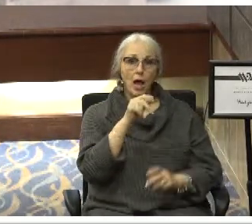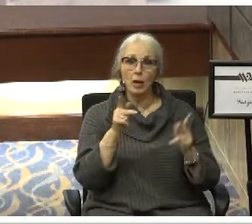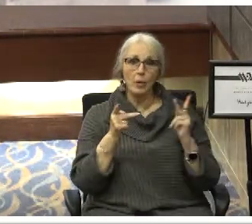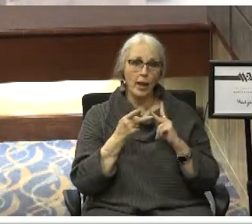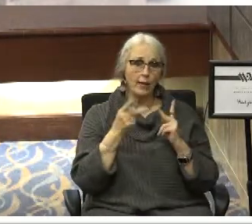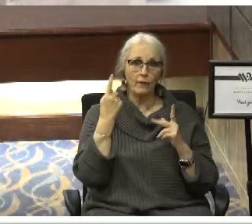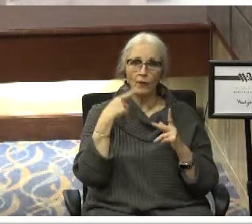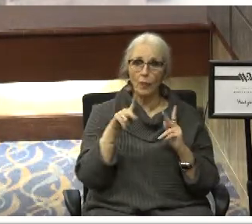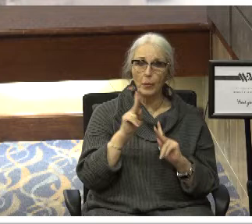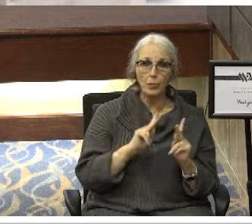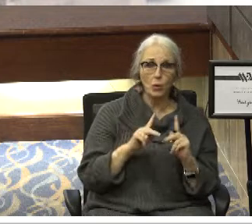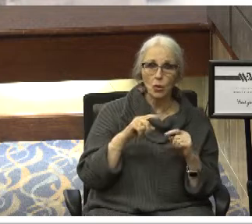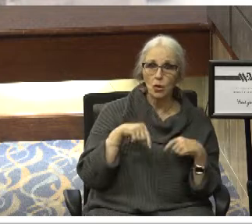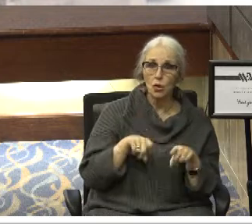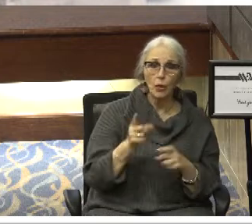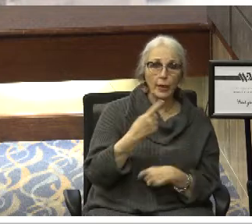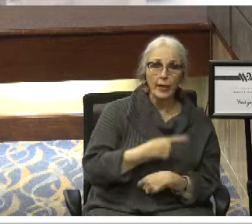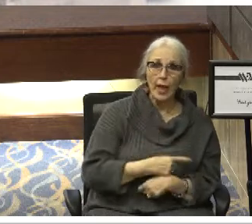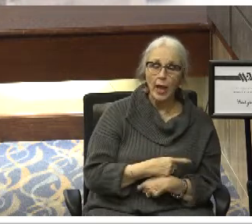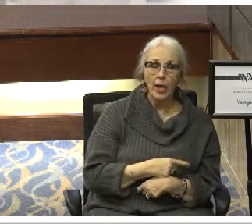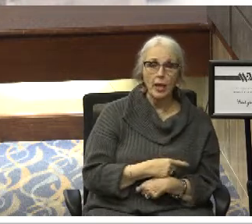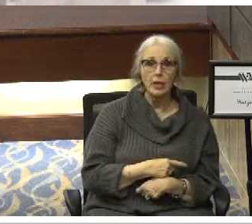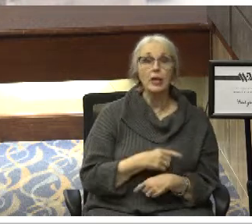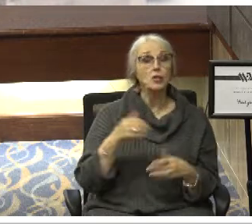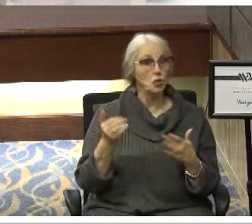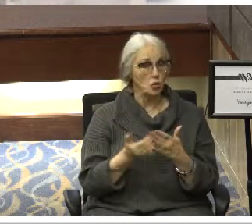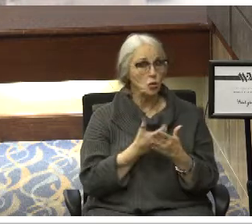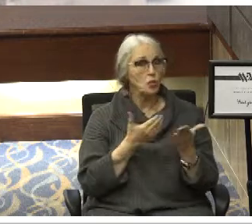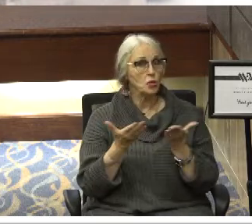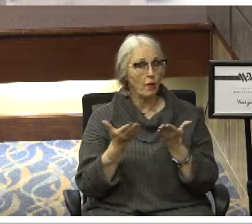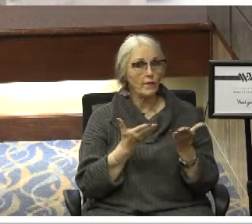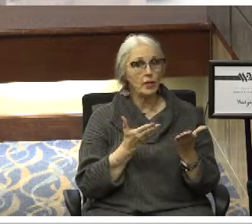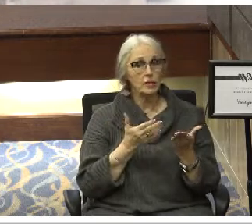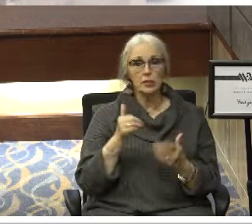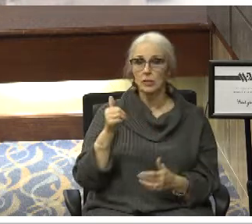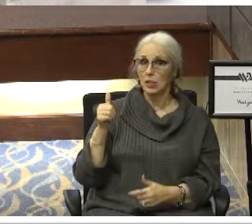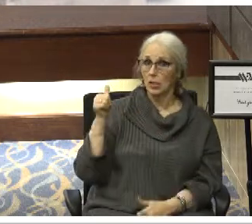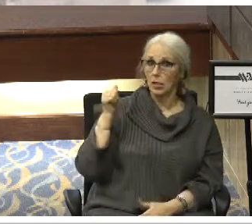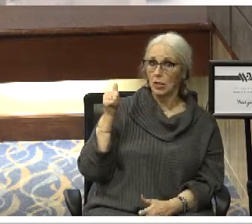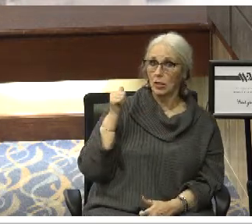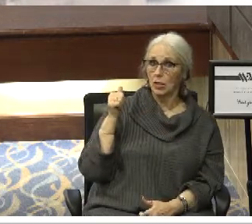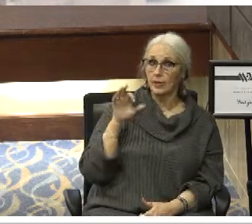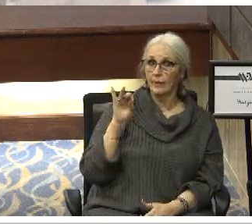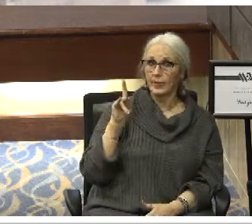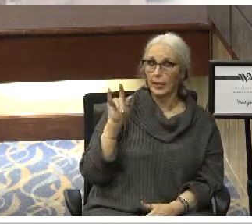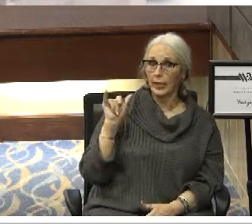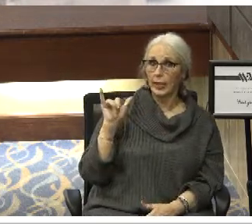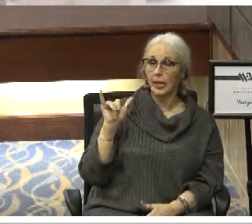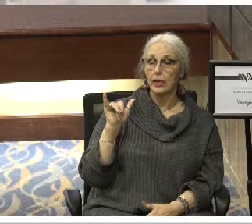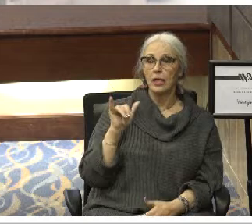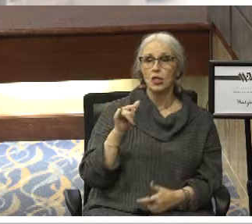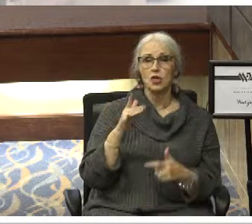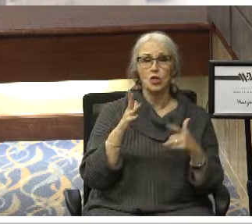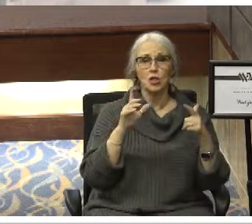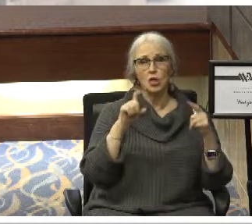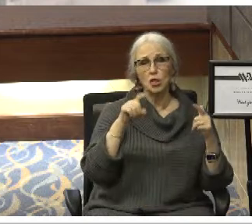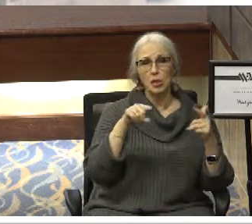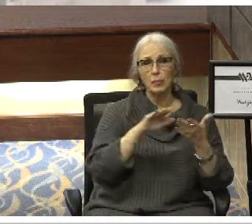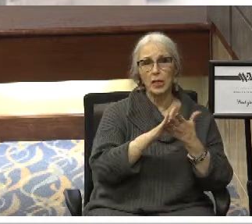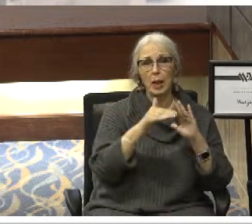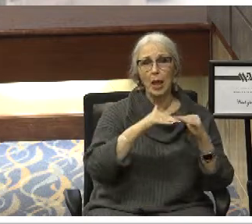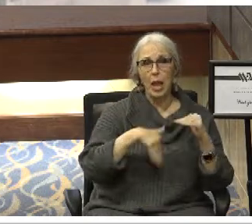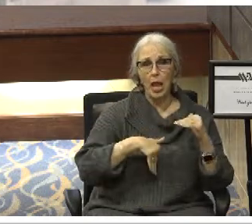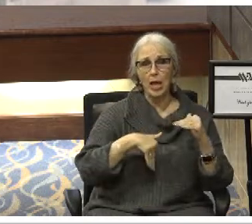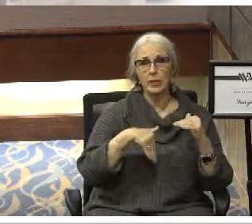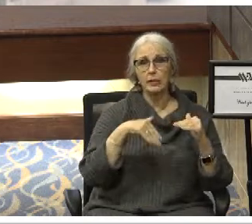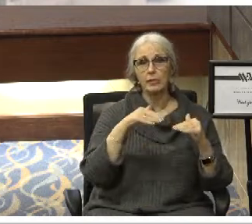go during the day. So that will be a new service that they'll provide at this facility, and should alleviate some of the issues with people,